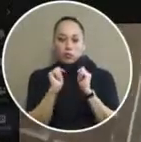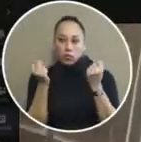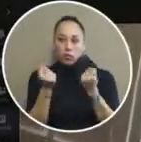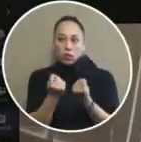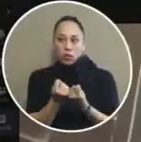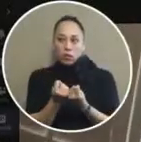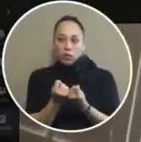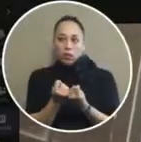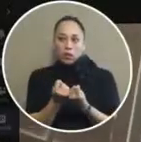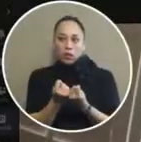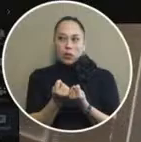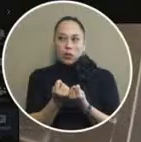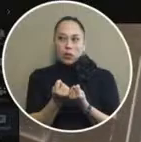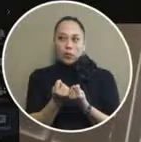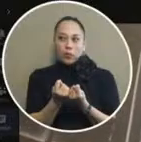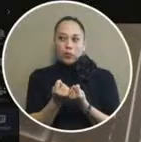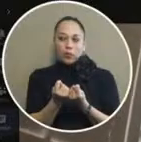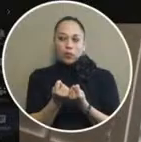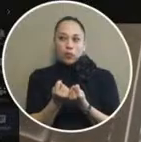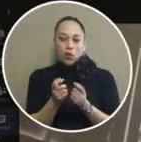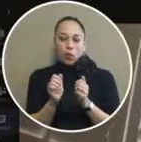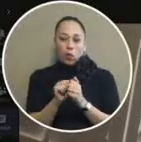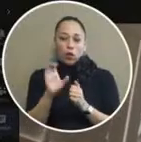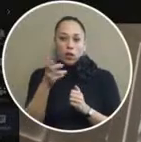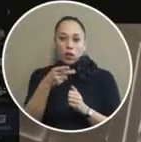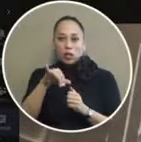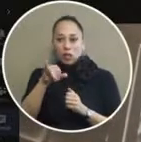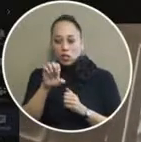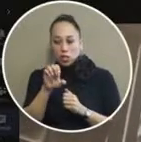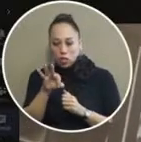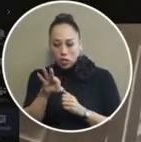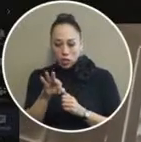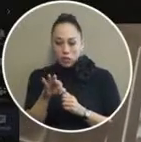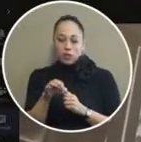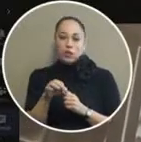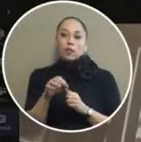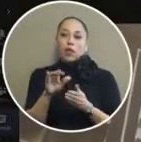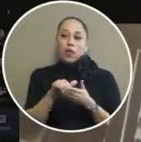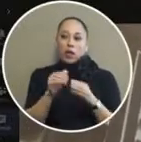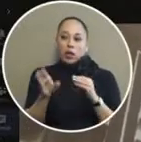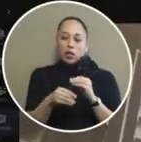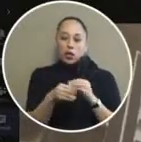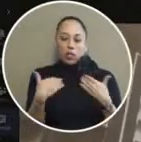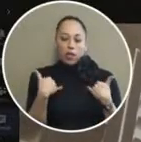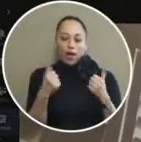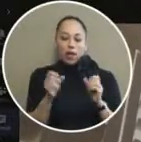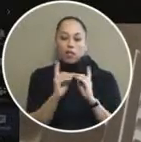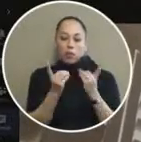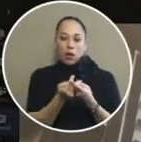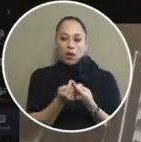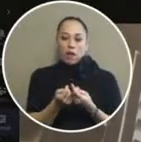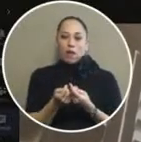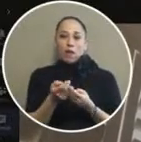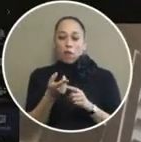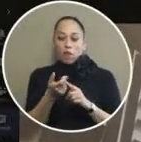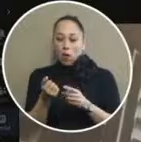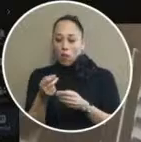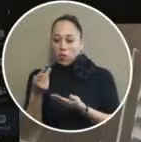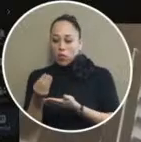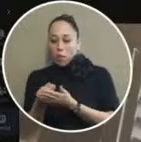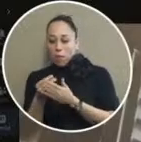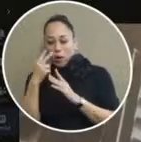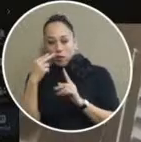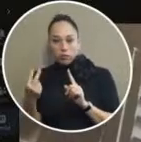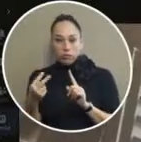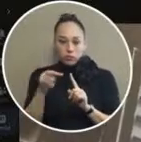with the fire chief, the report outs that included the health department, financial focus.